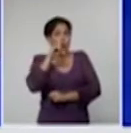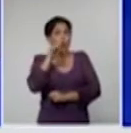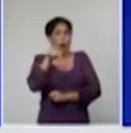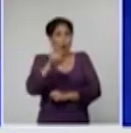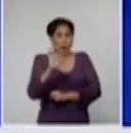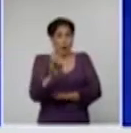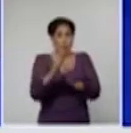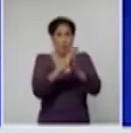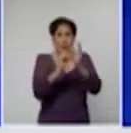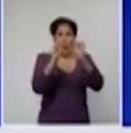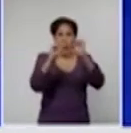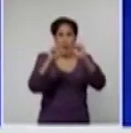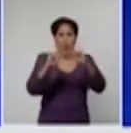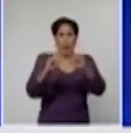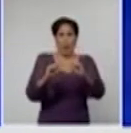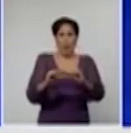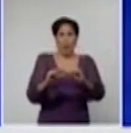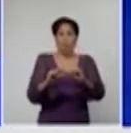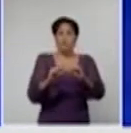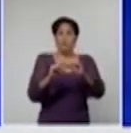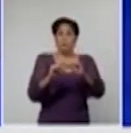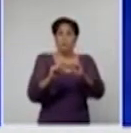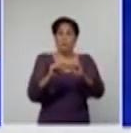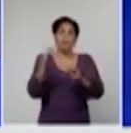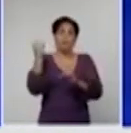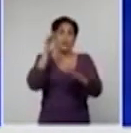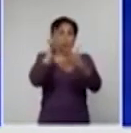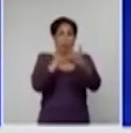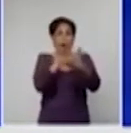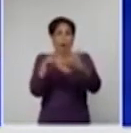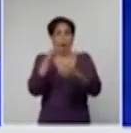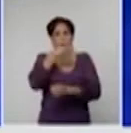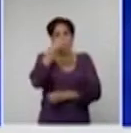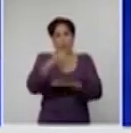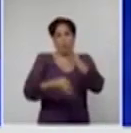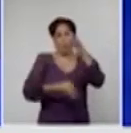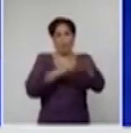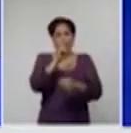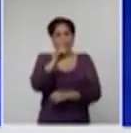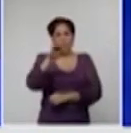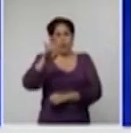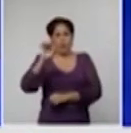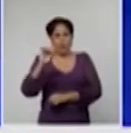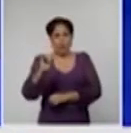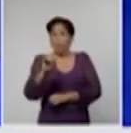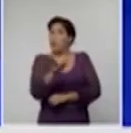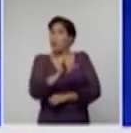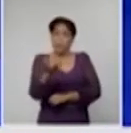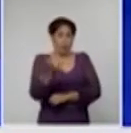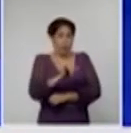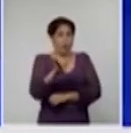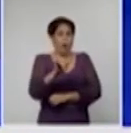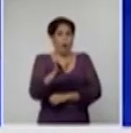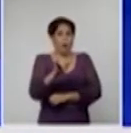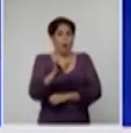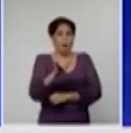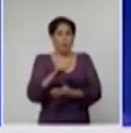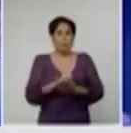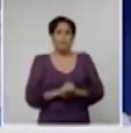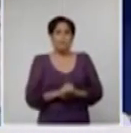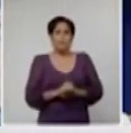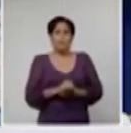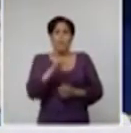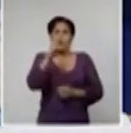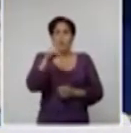April, now it came down to 4.5. So the lethality from a 4.4% that we had